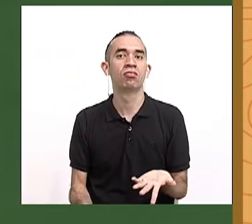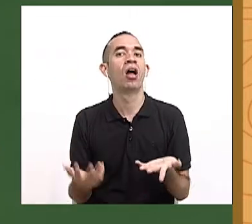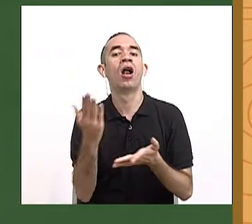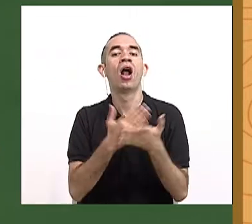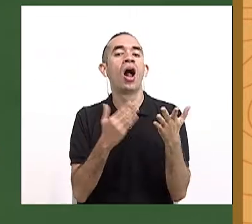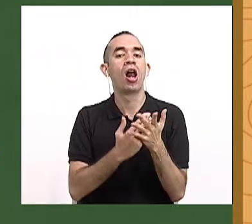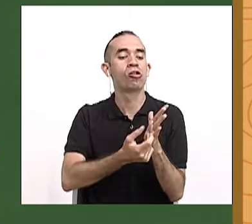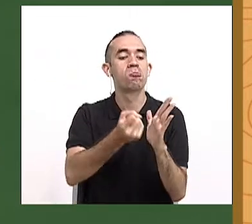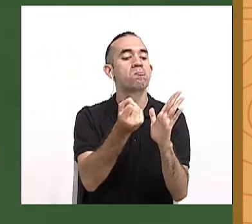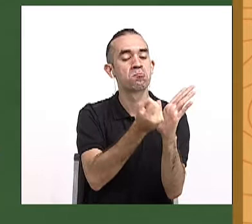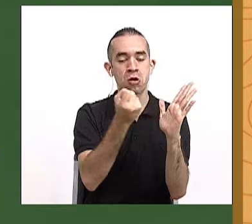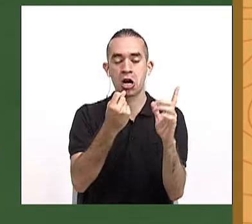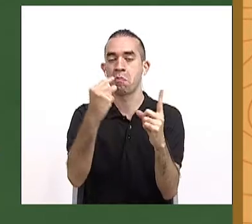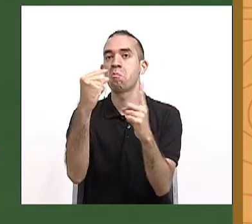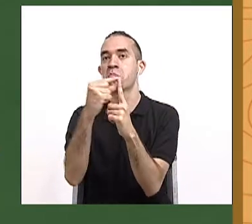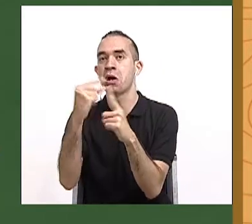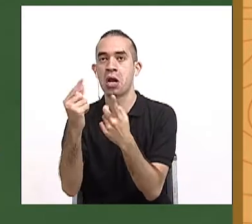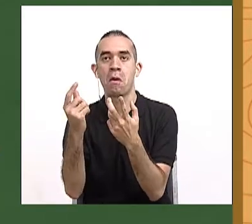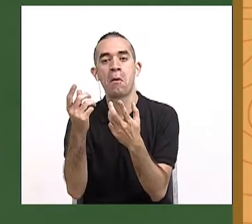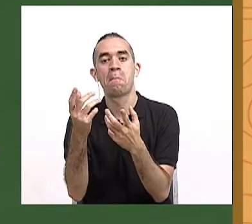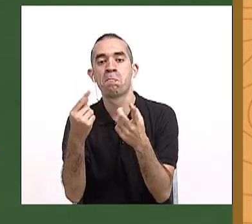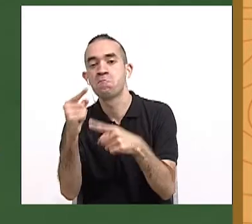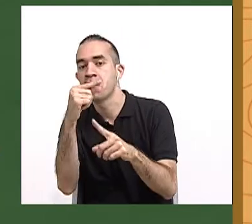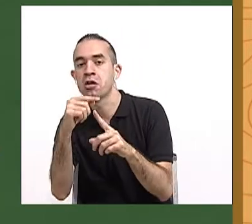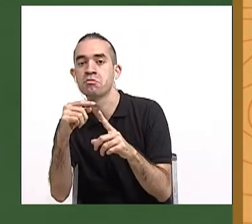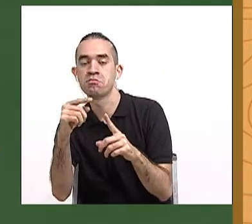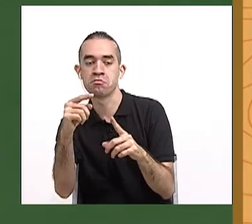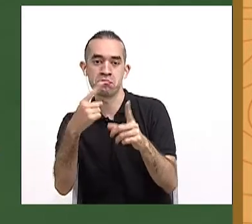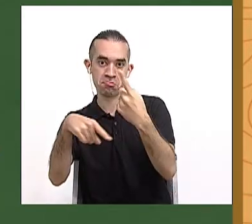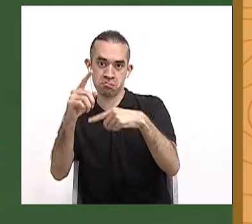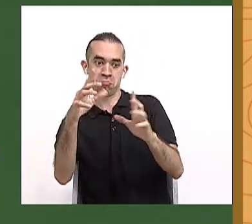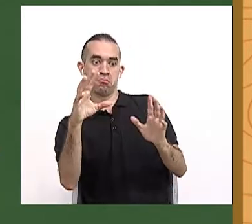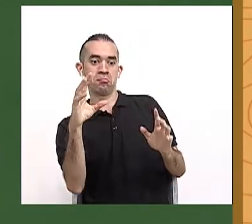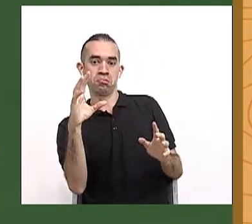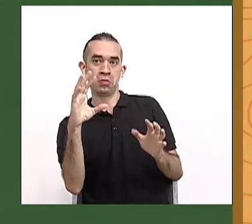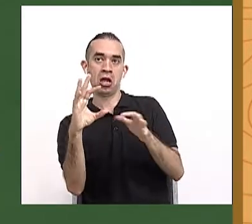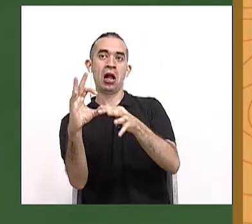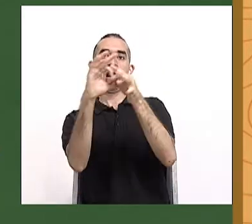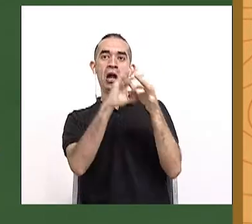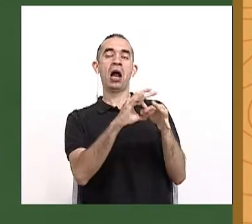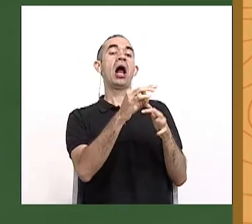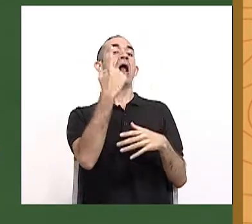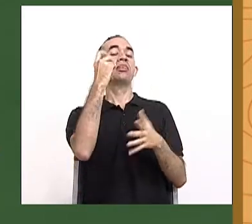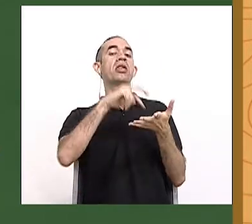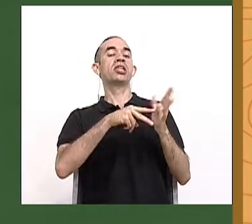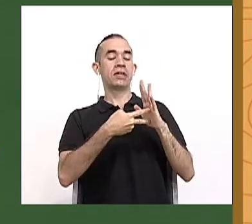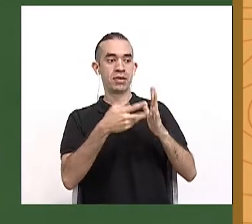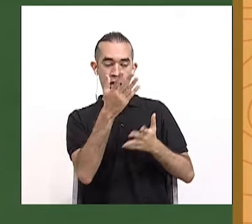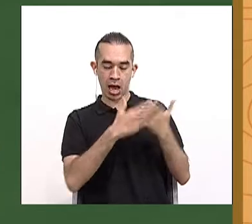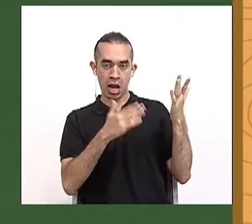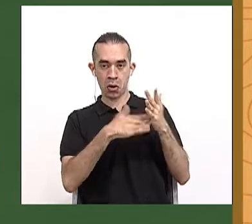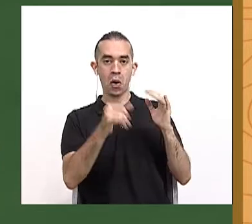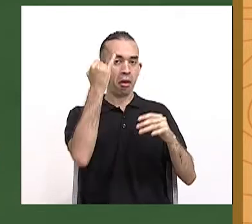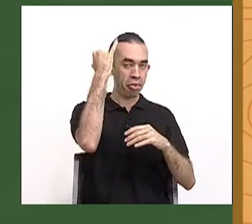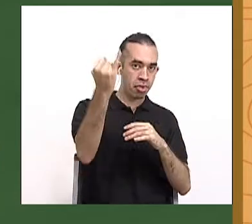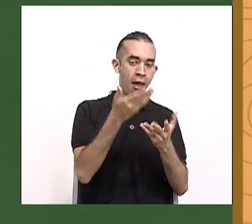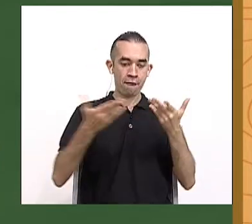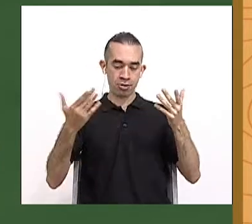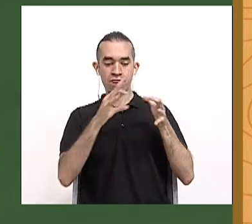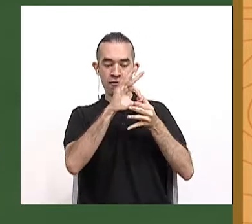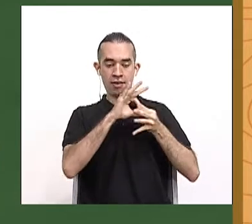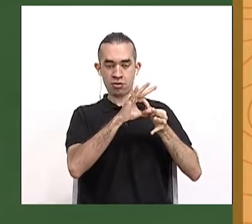that indicates, signifies, or is understood as representing an idea, object of